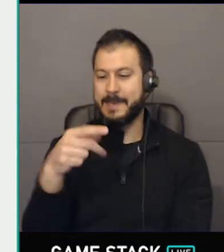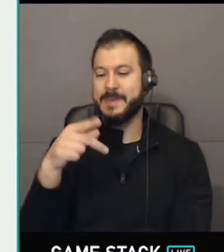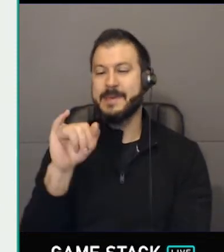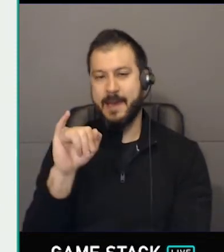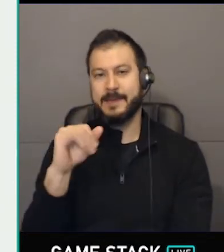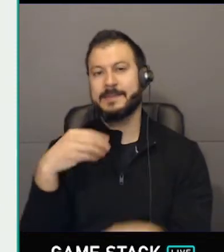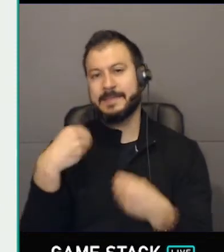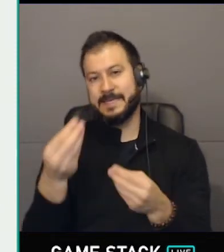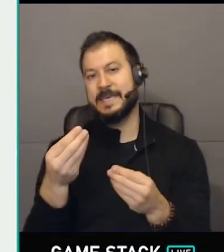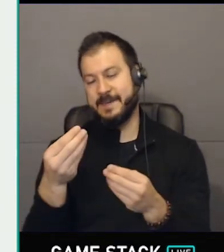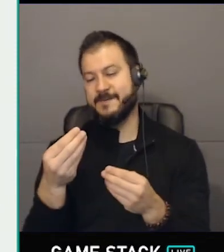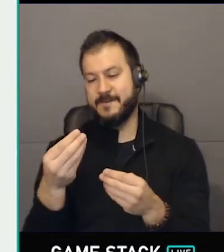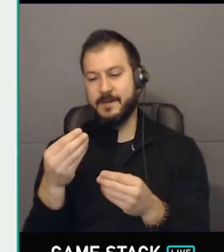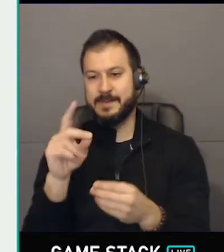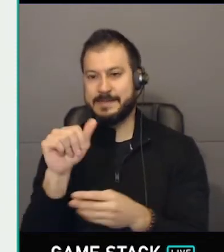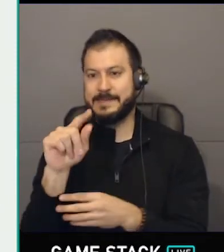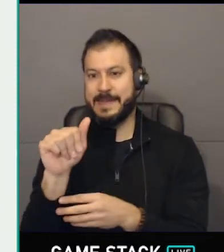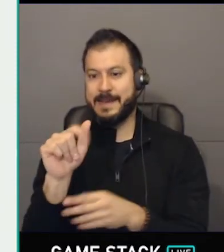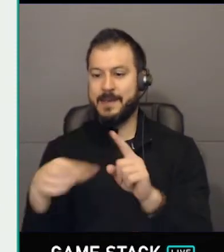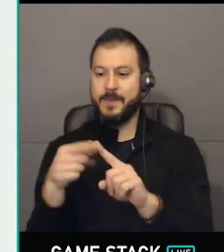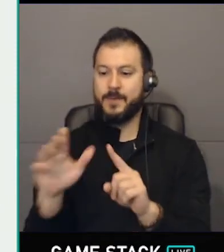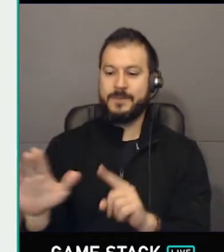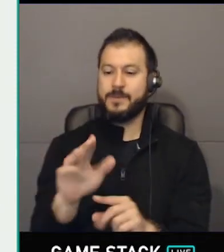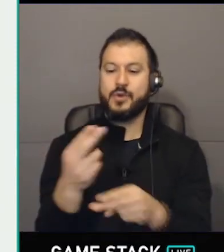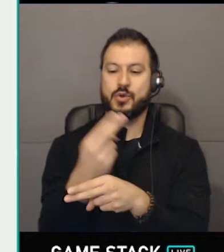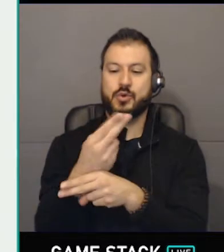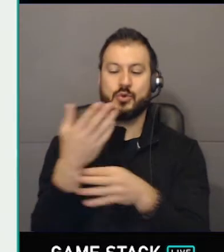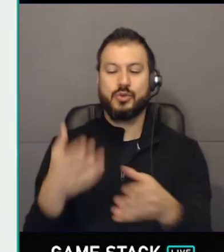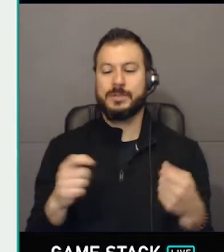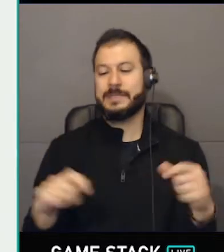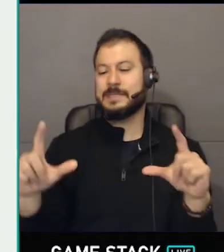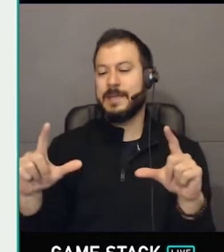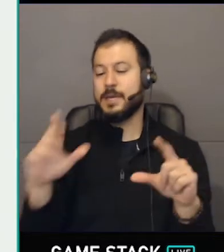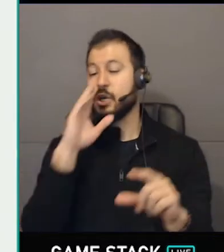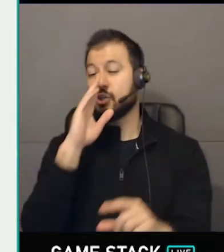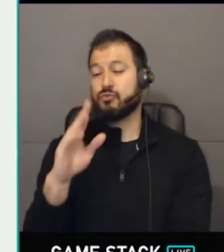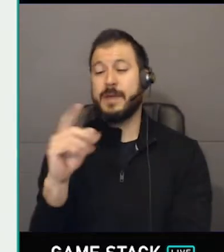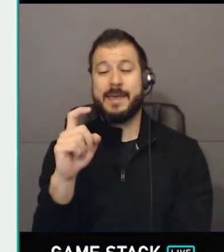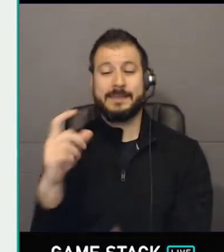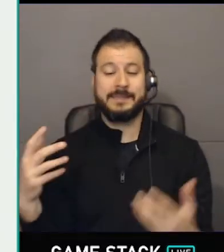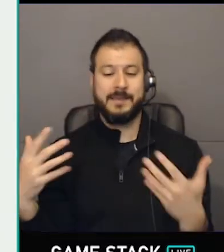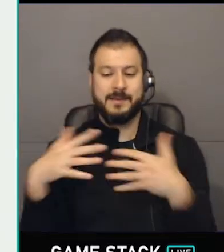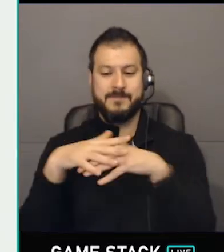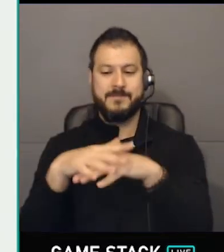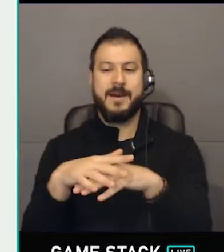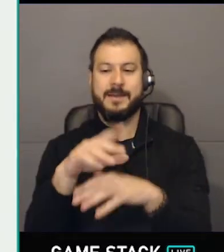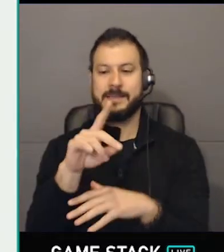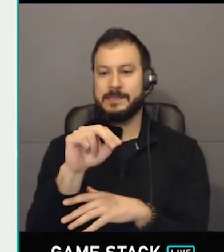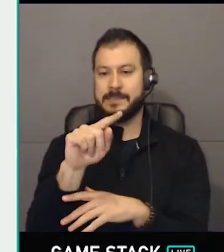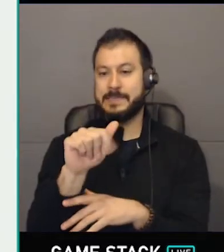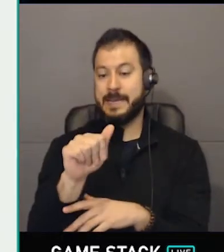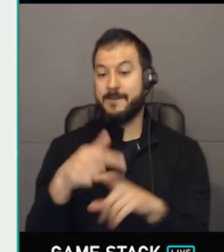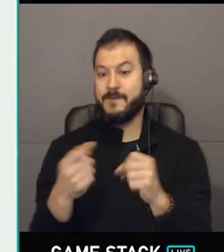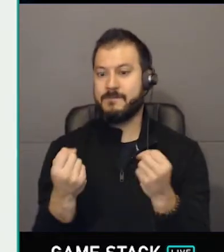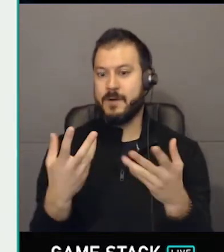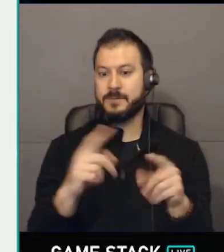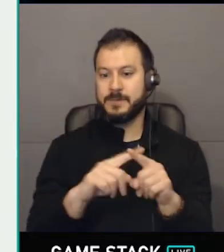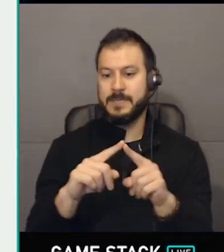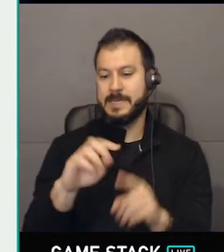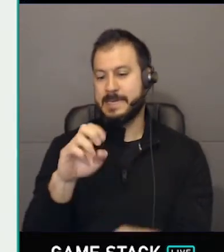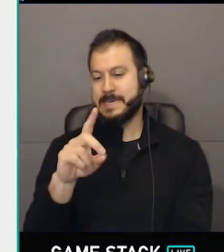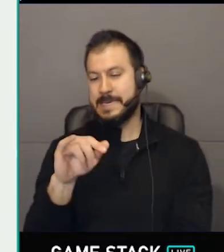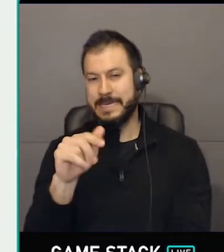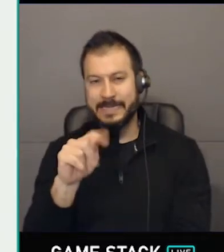has about the user's HDR display. DirectX combines data from multiple sources, including EDID, display